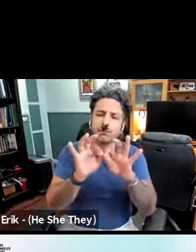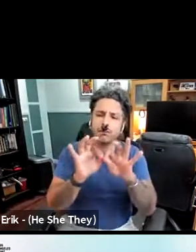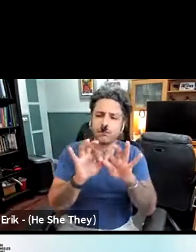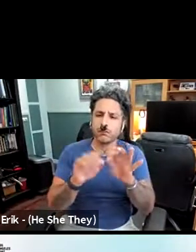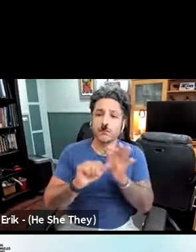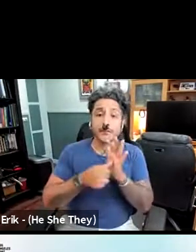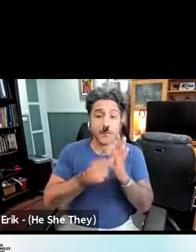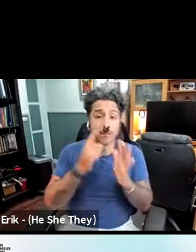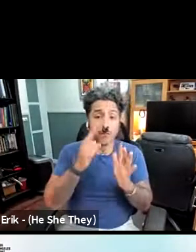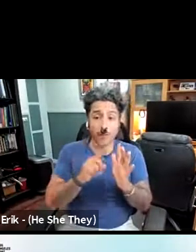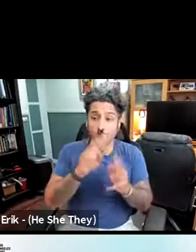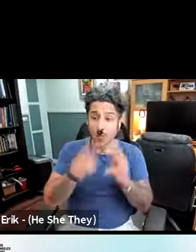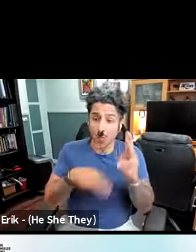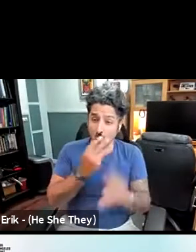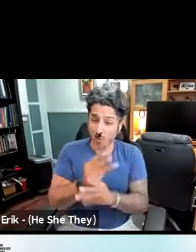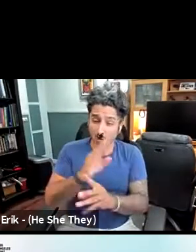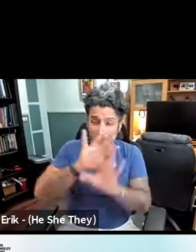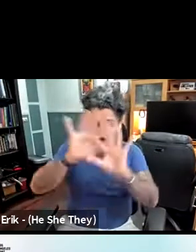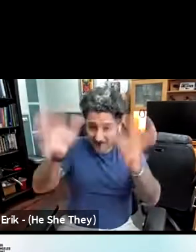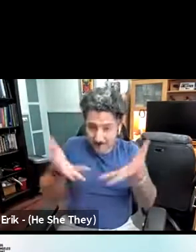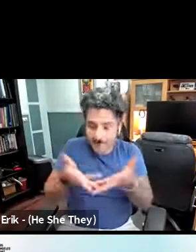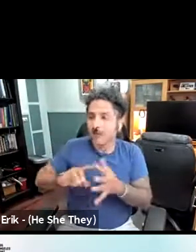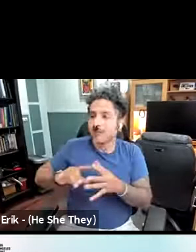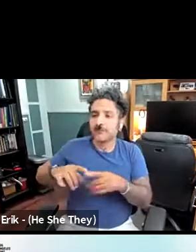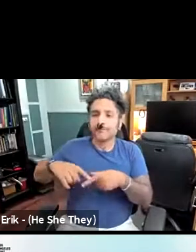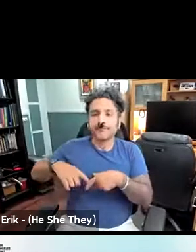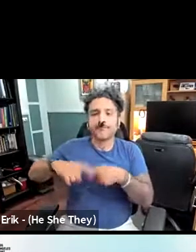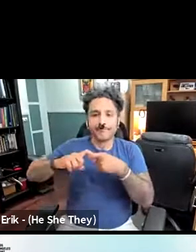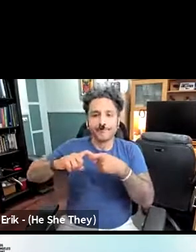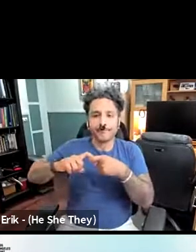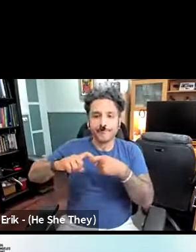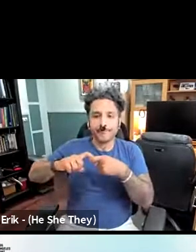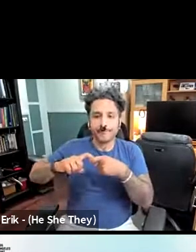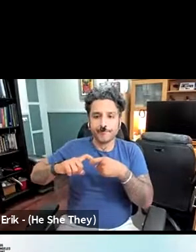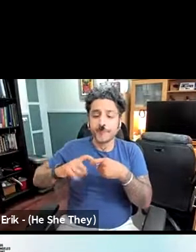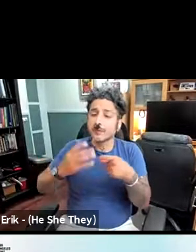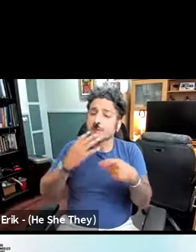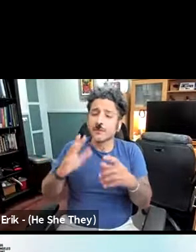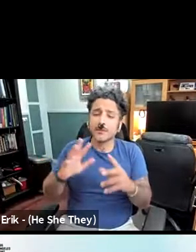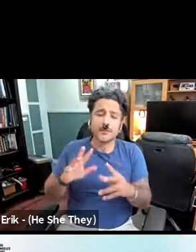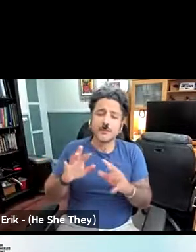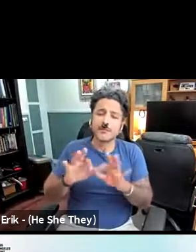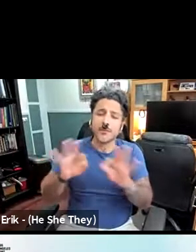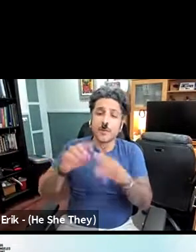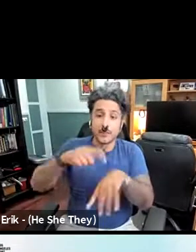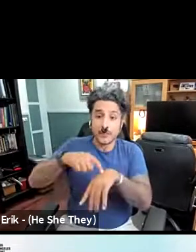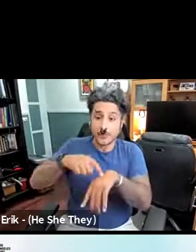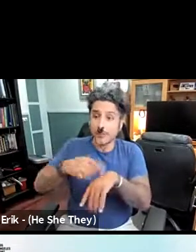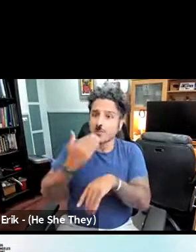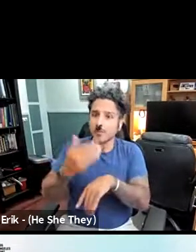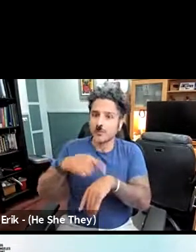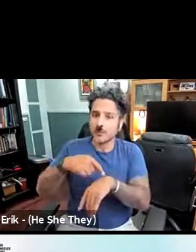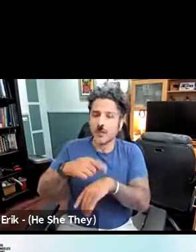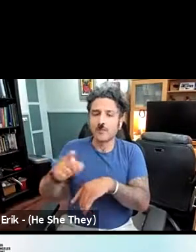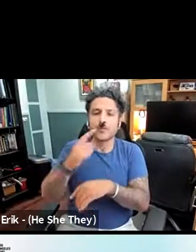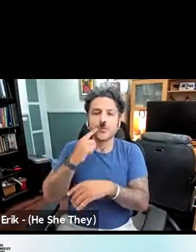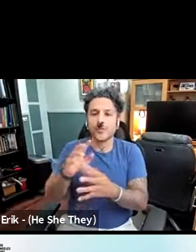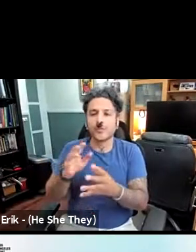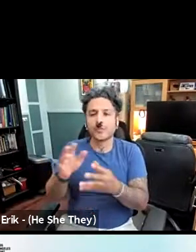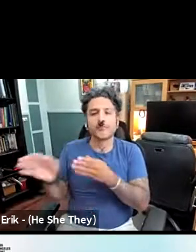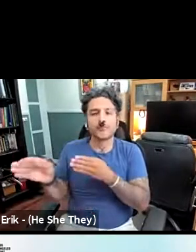because the world has at reset. We are at reset. This is the prime time opportunity to move into our cosmology. In